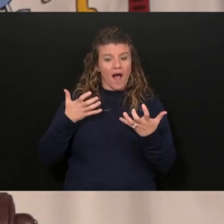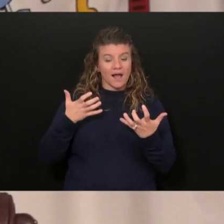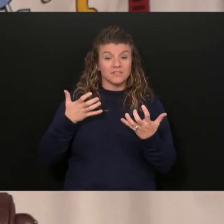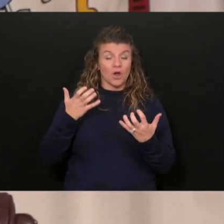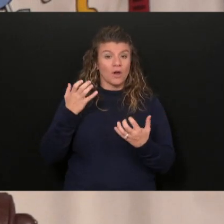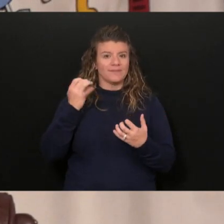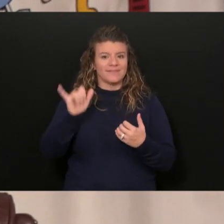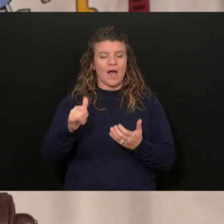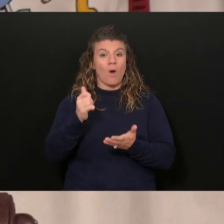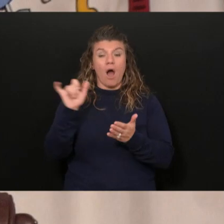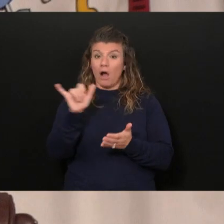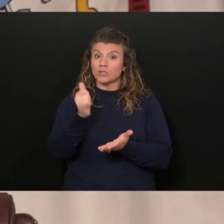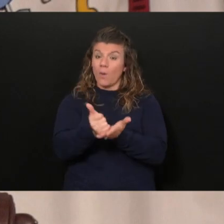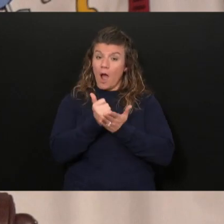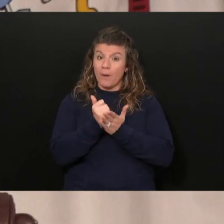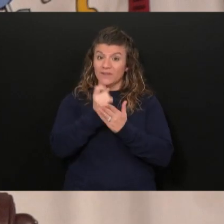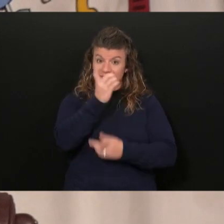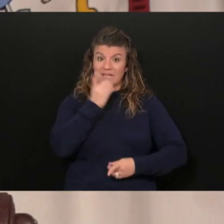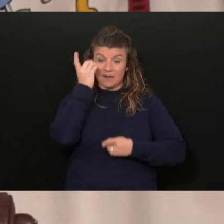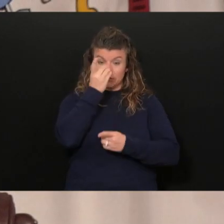going to help us with this virus.